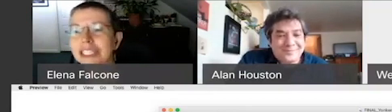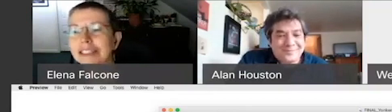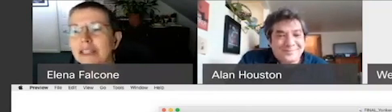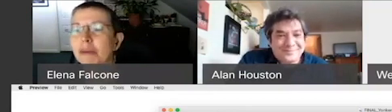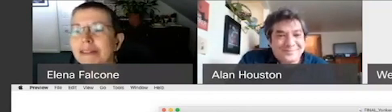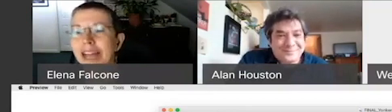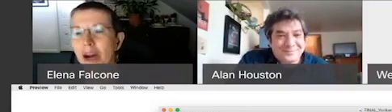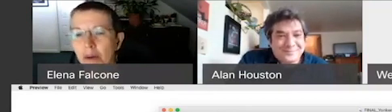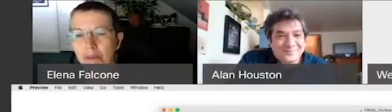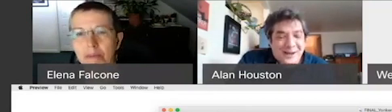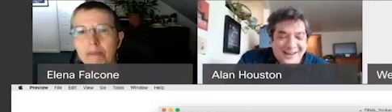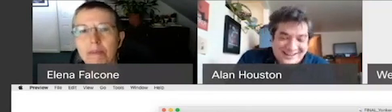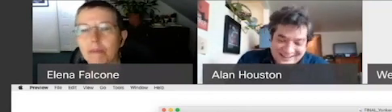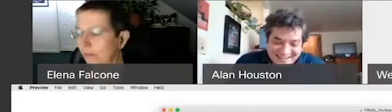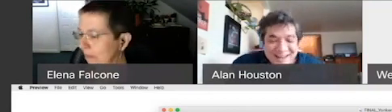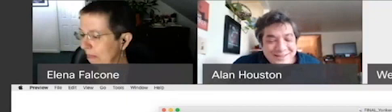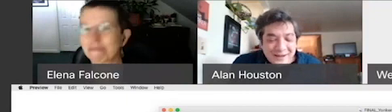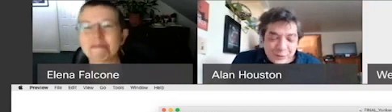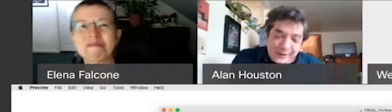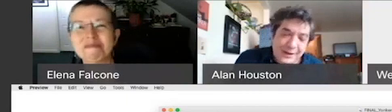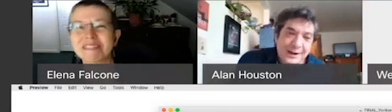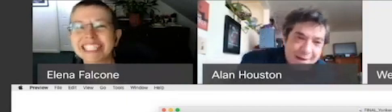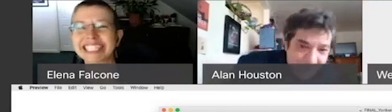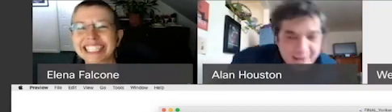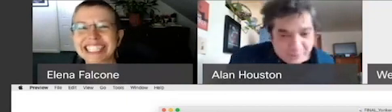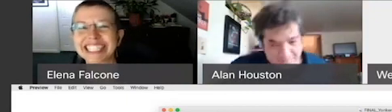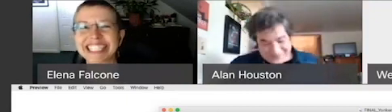now. Thank you, Elena. I am.